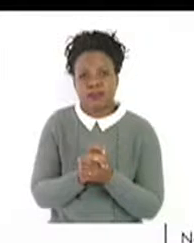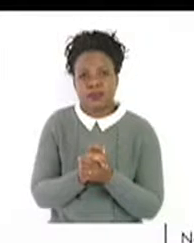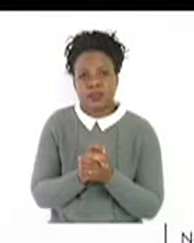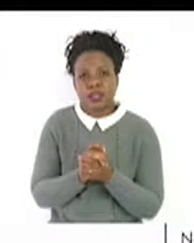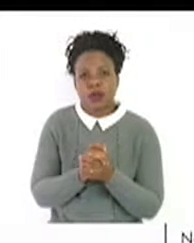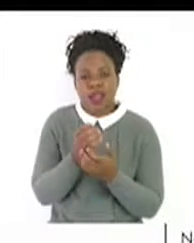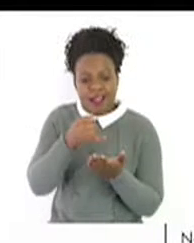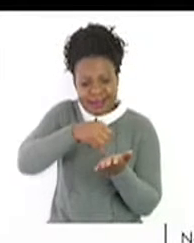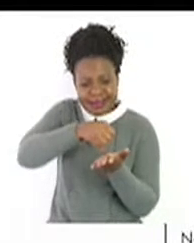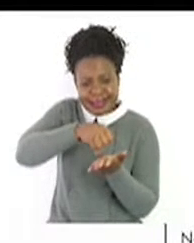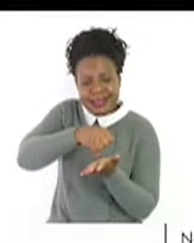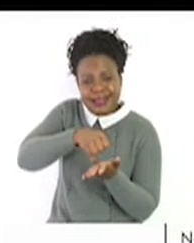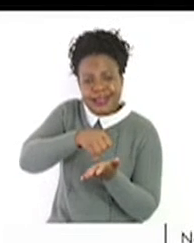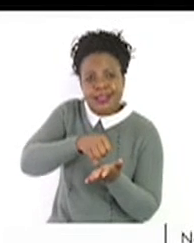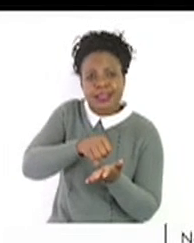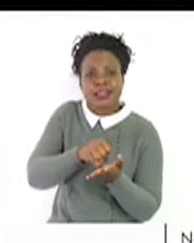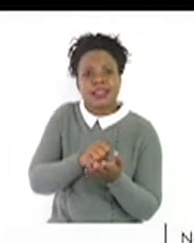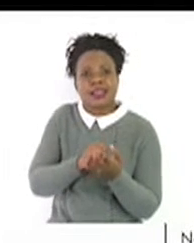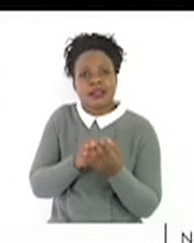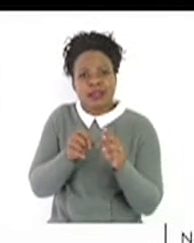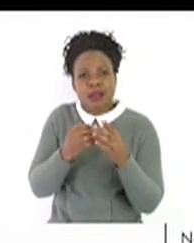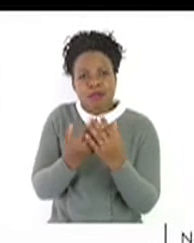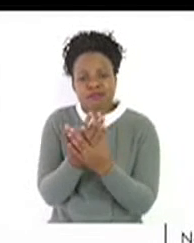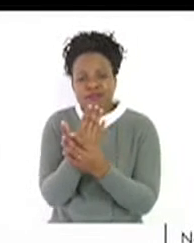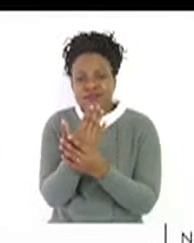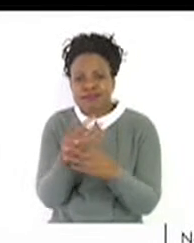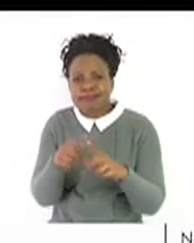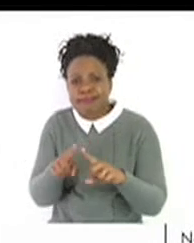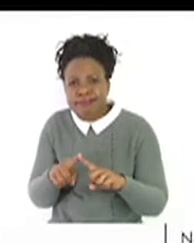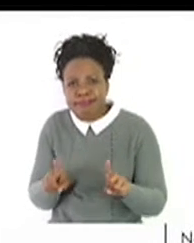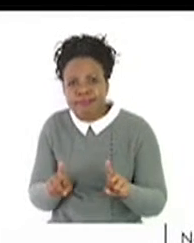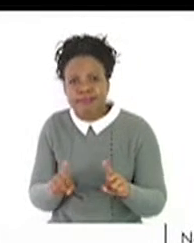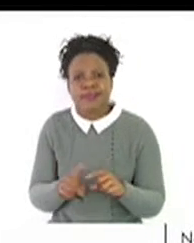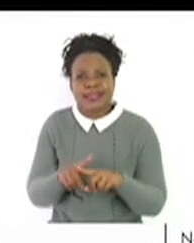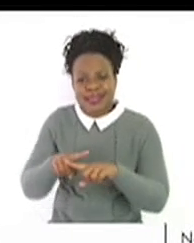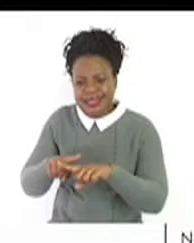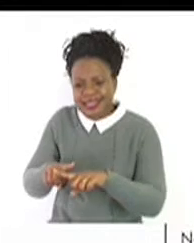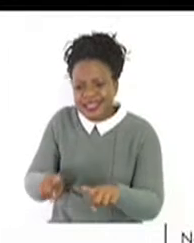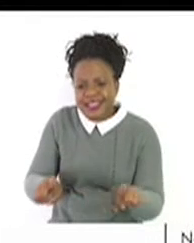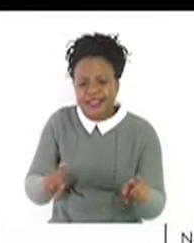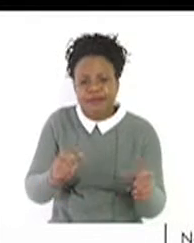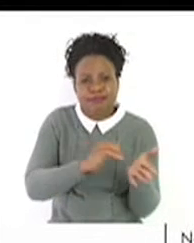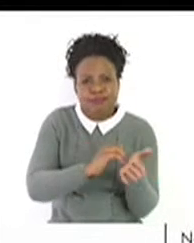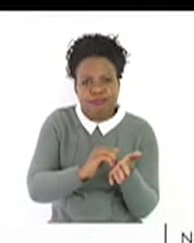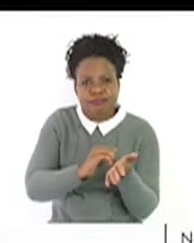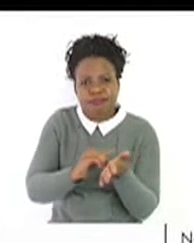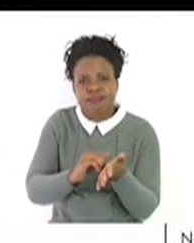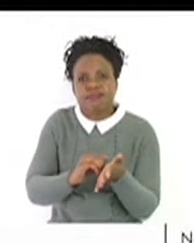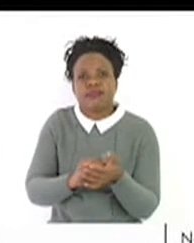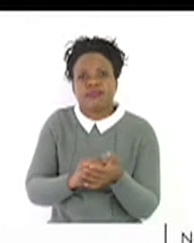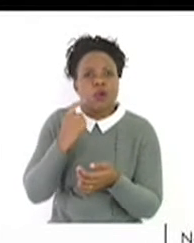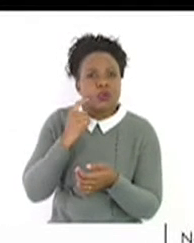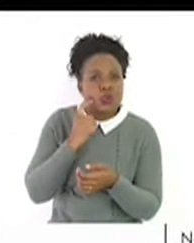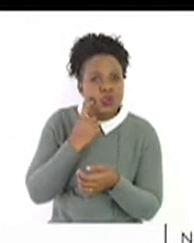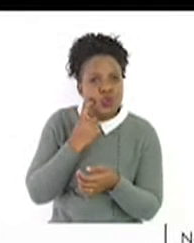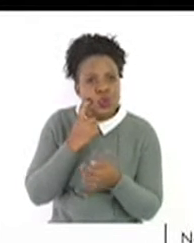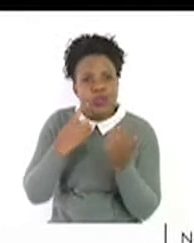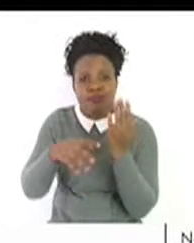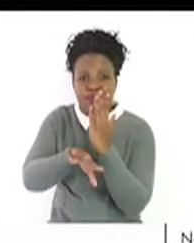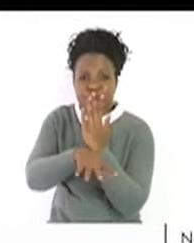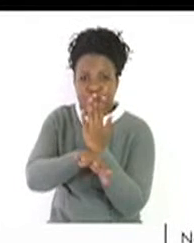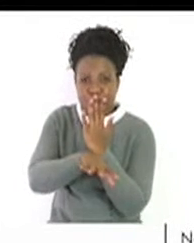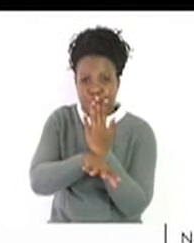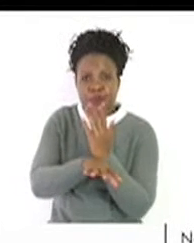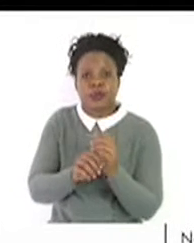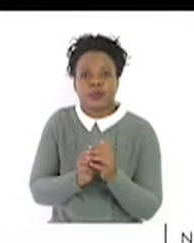seeds, herbs, different cheeses, sweets, and fruit.